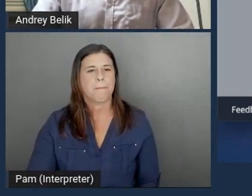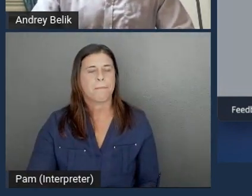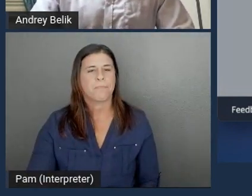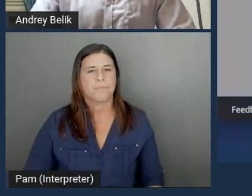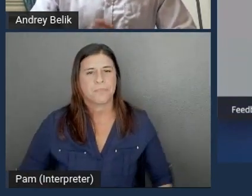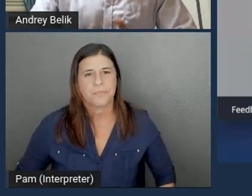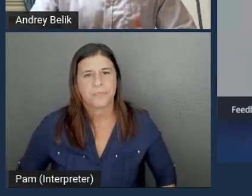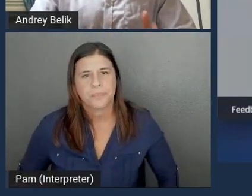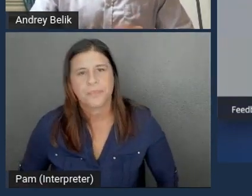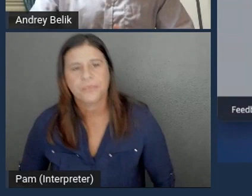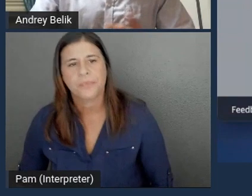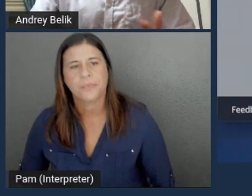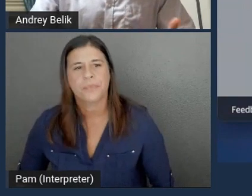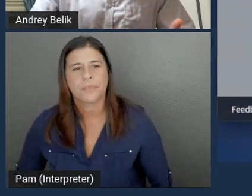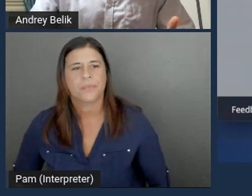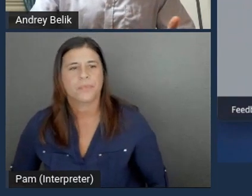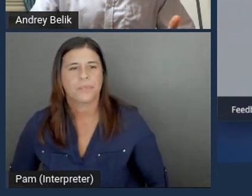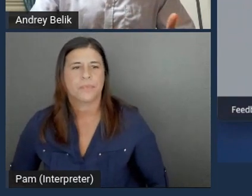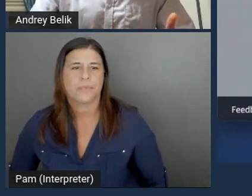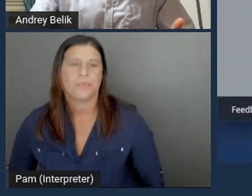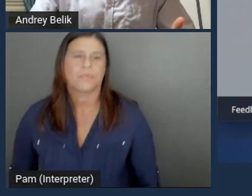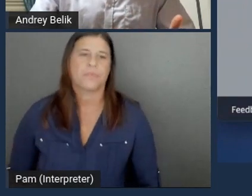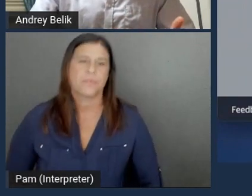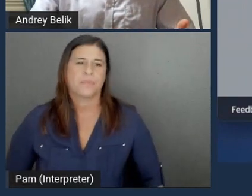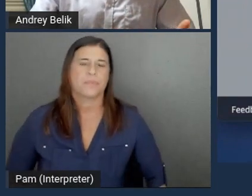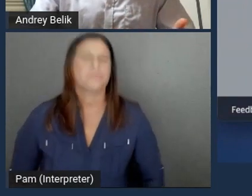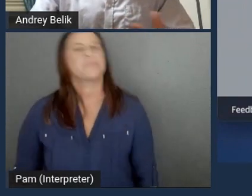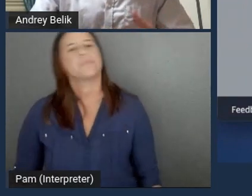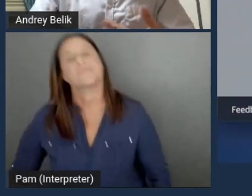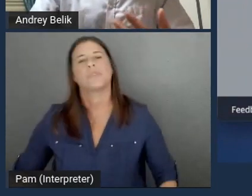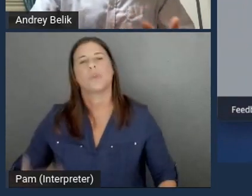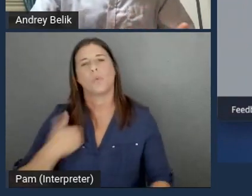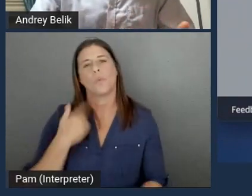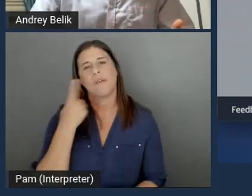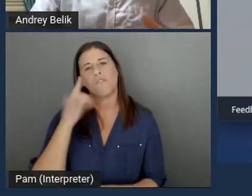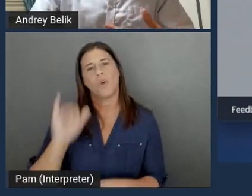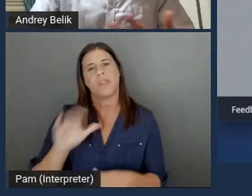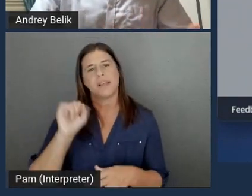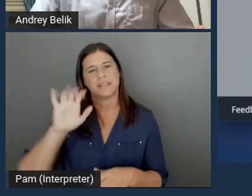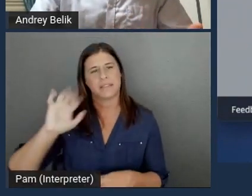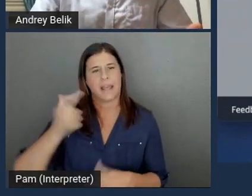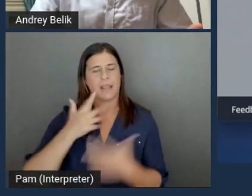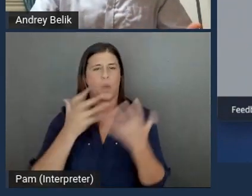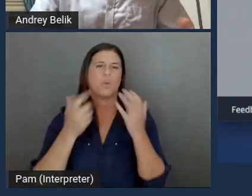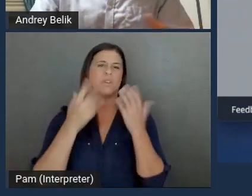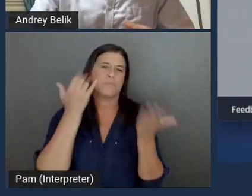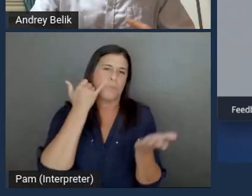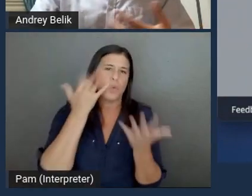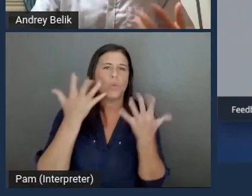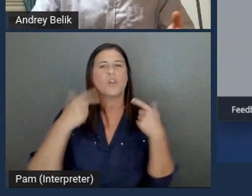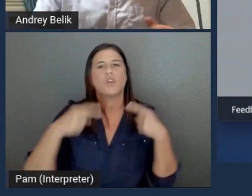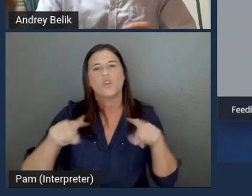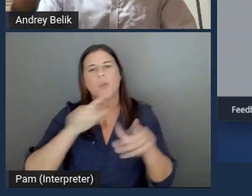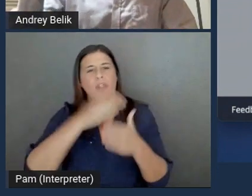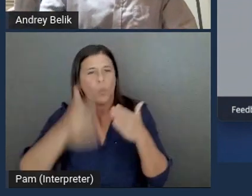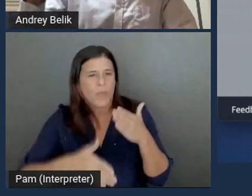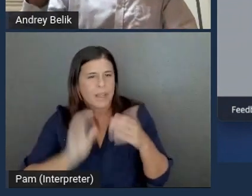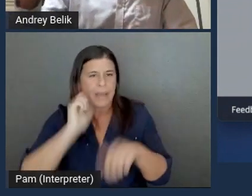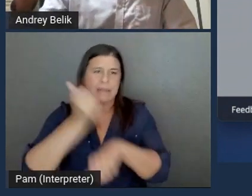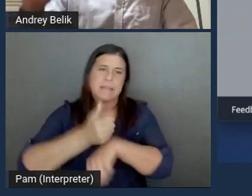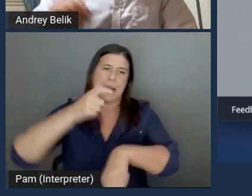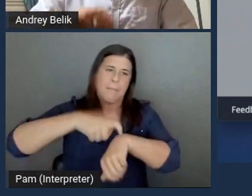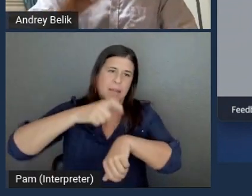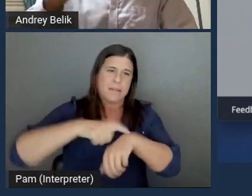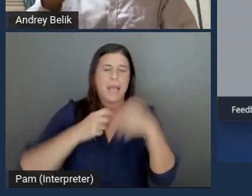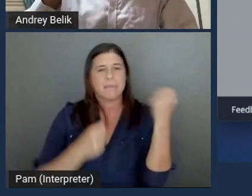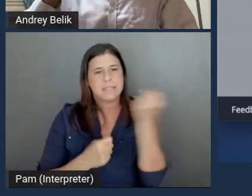1. We have, because scale our cluster once off. So let's say I'd like to scale it during the weekend. So I can set time on Saturday